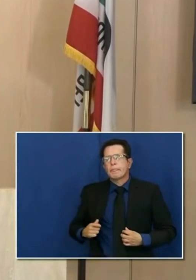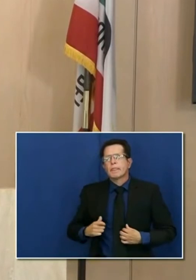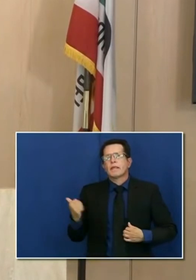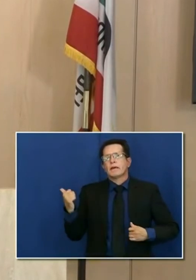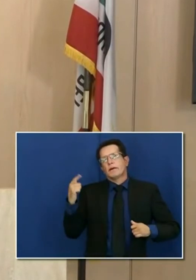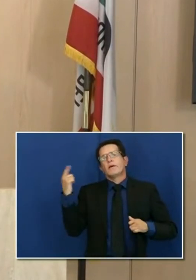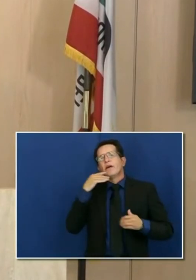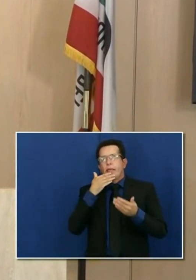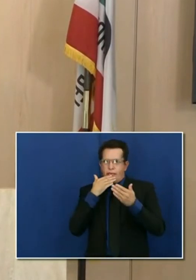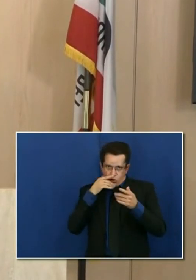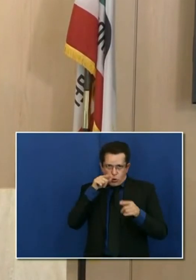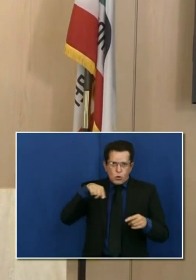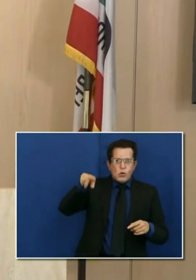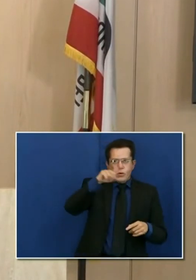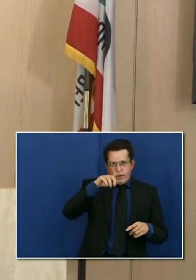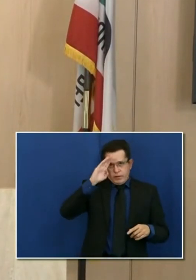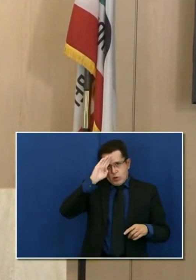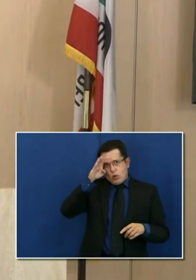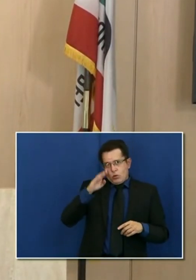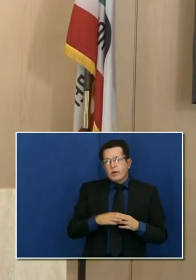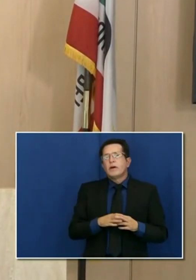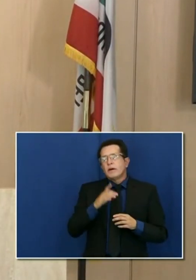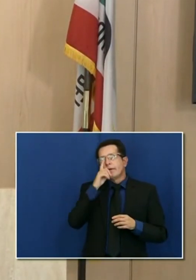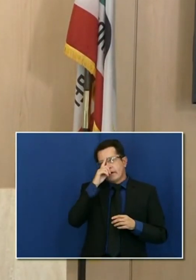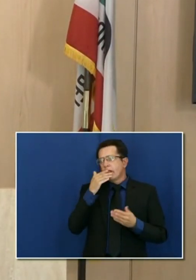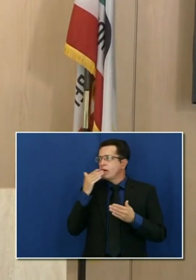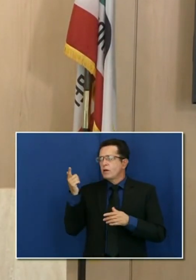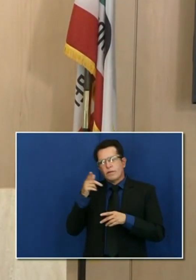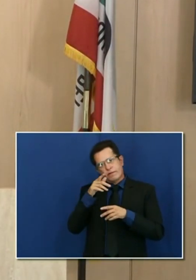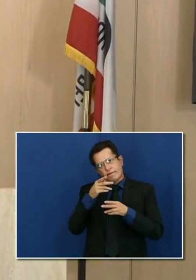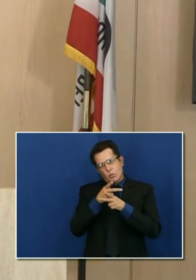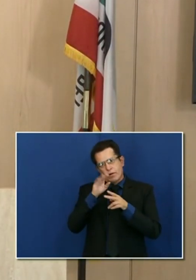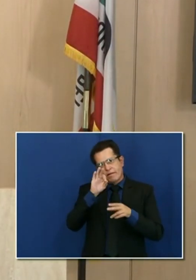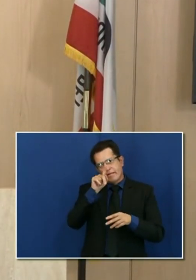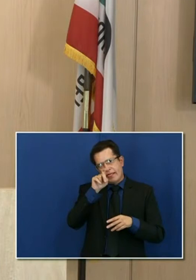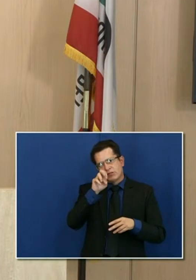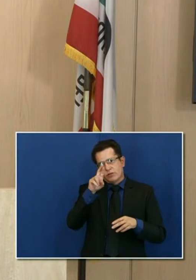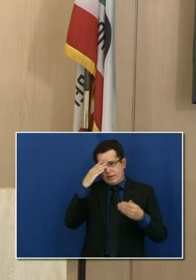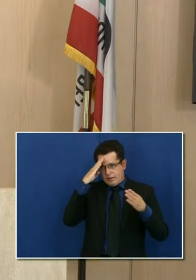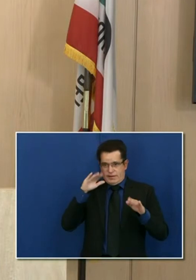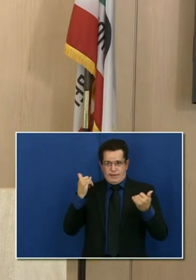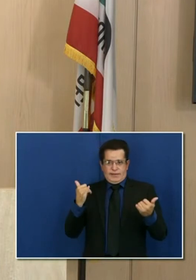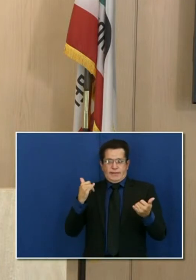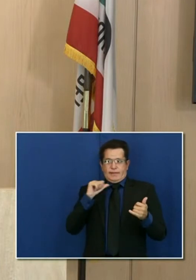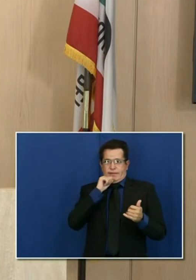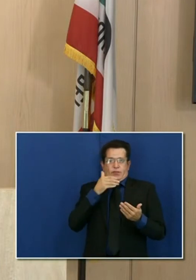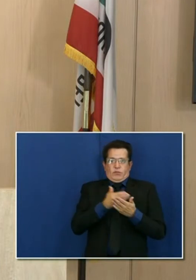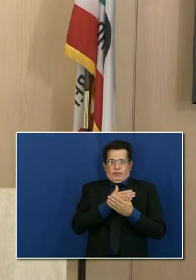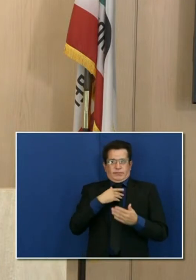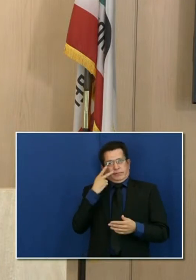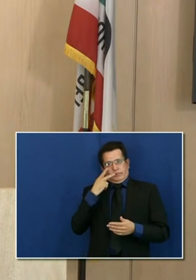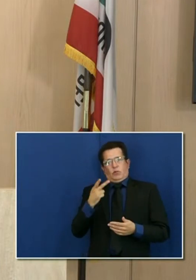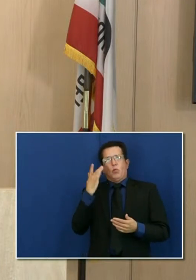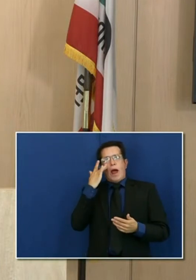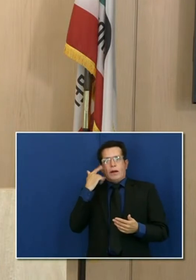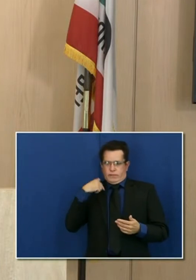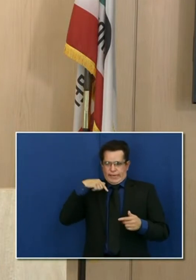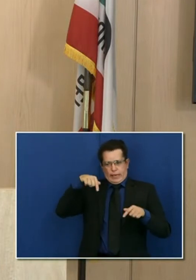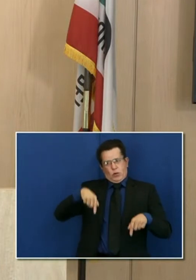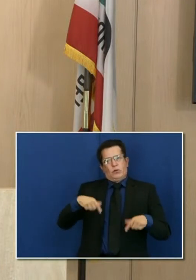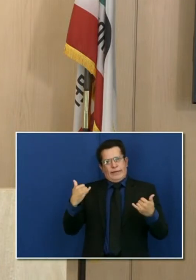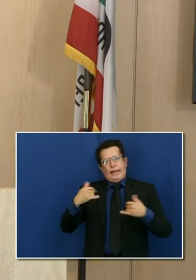Thank you, Supervisor Fletcher. I don't think that it is any mystery why we are here today and why we called this